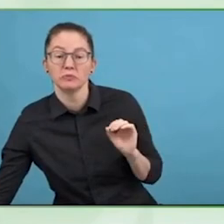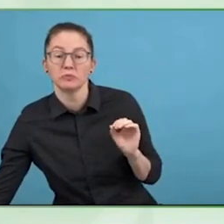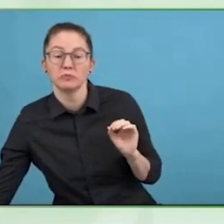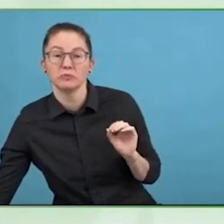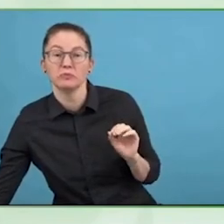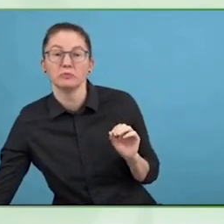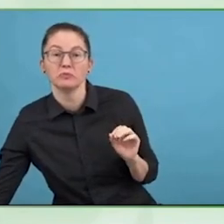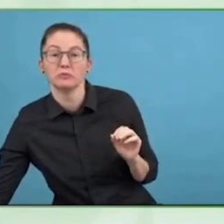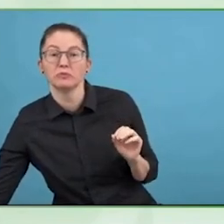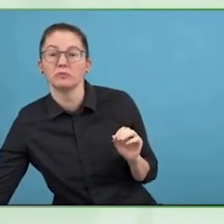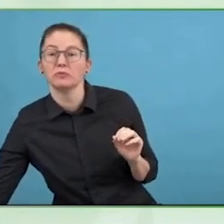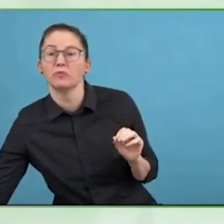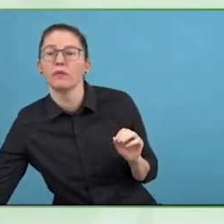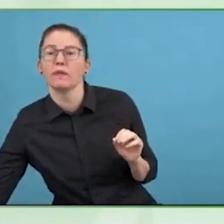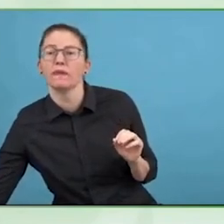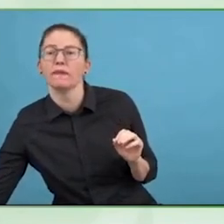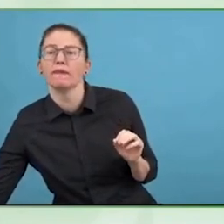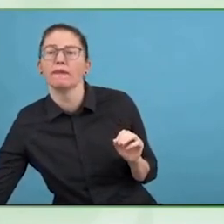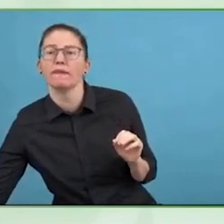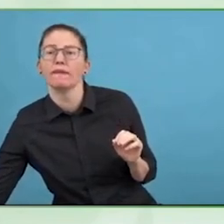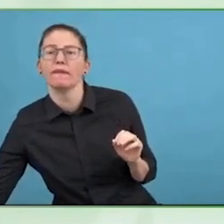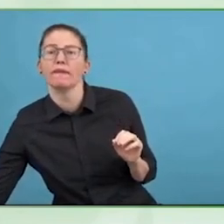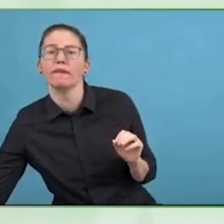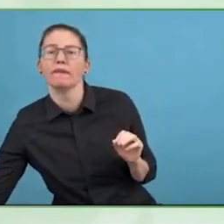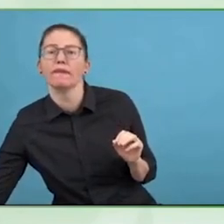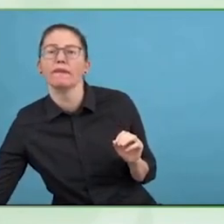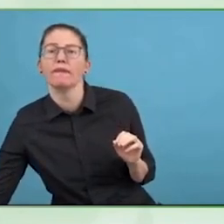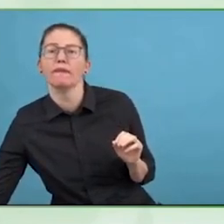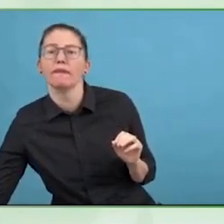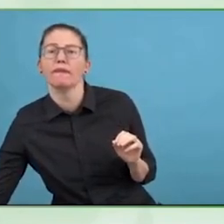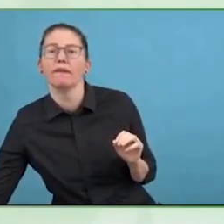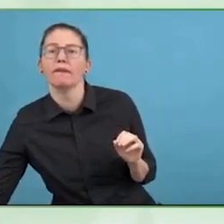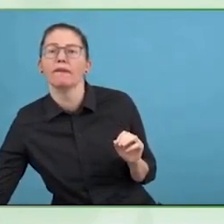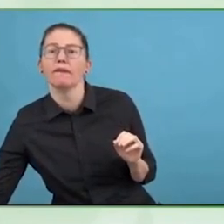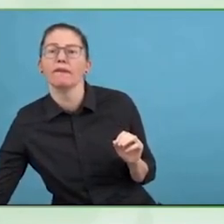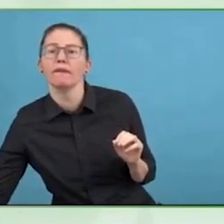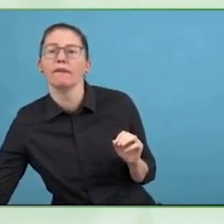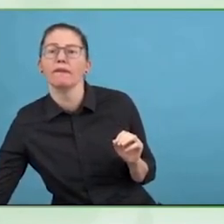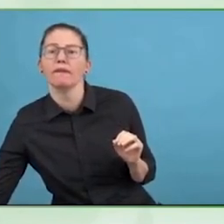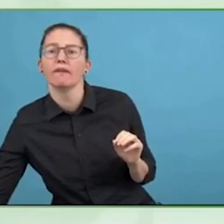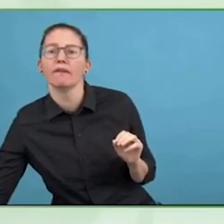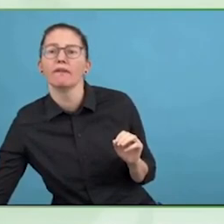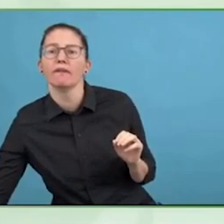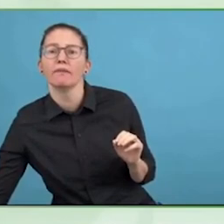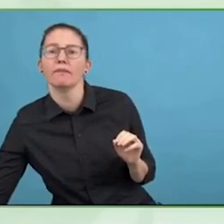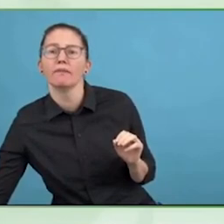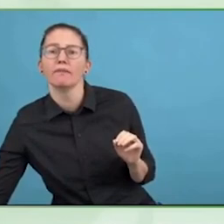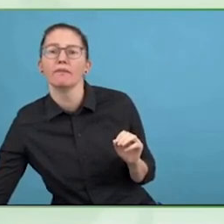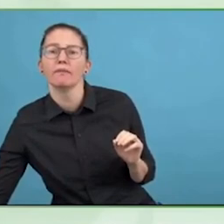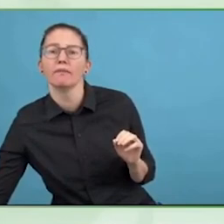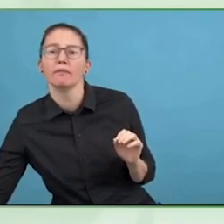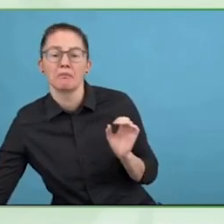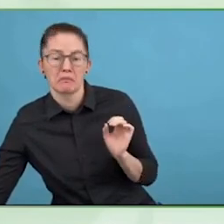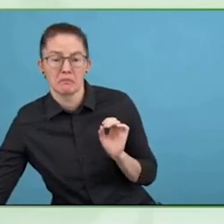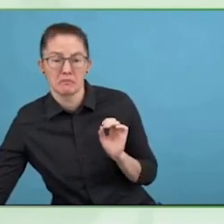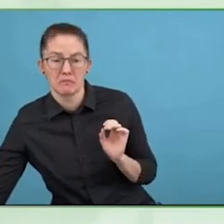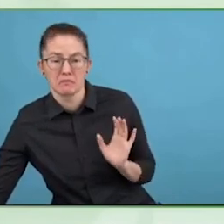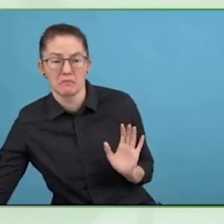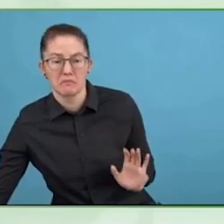of engagement with GIZ for a more inclusive world, you can tell us a little bit about GIZ.